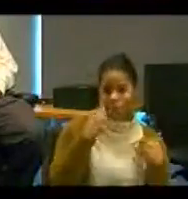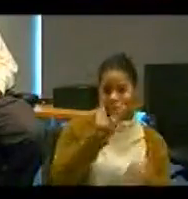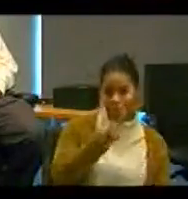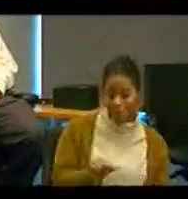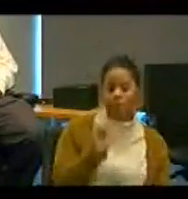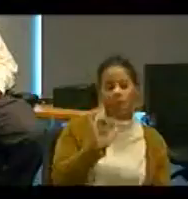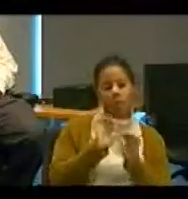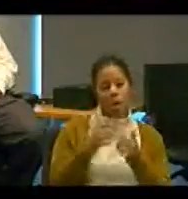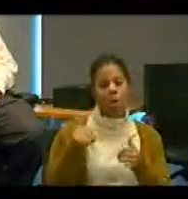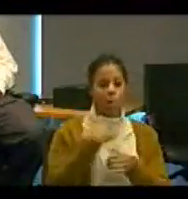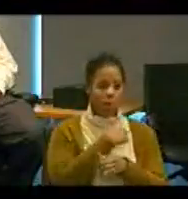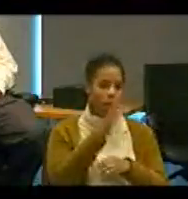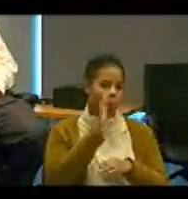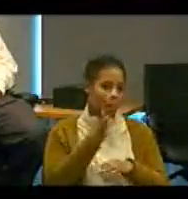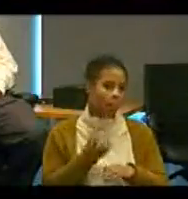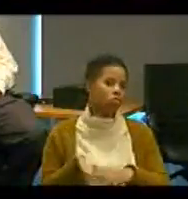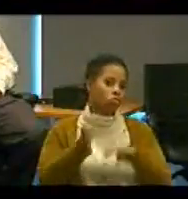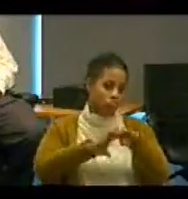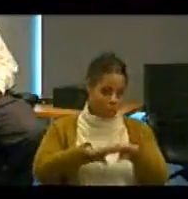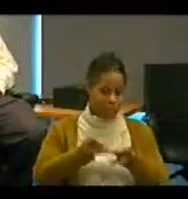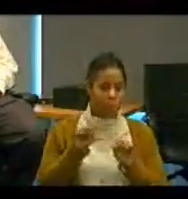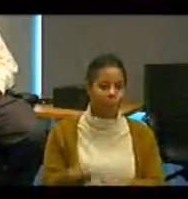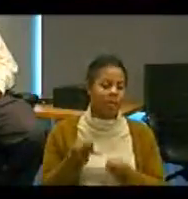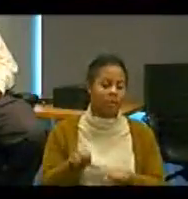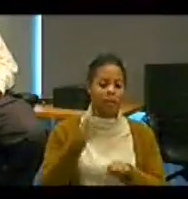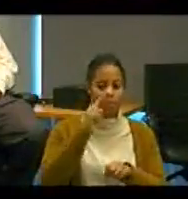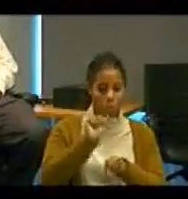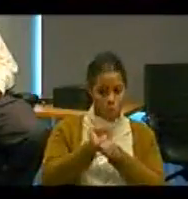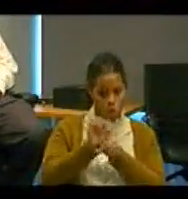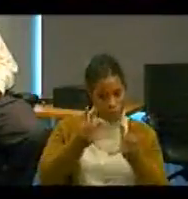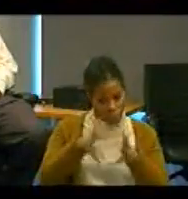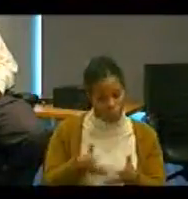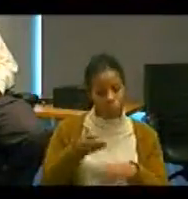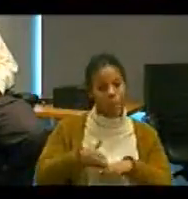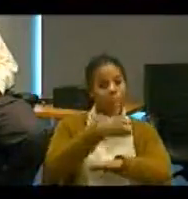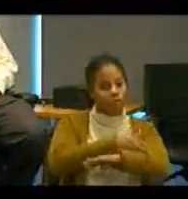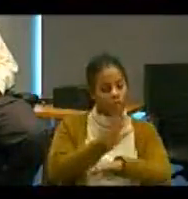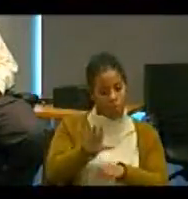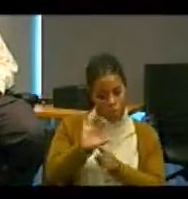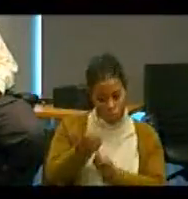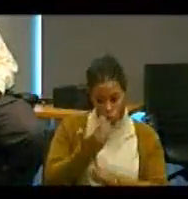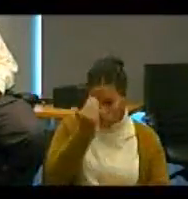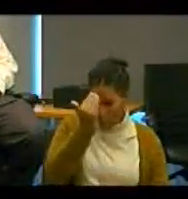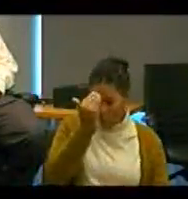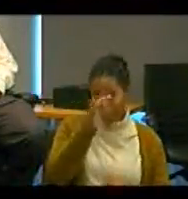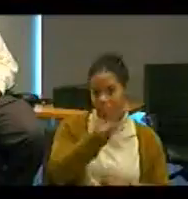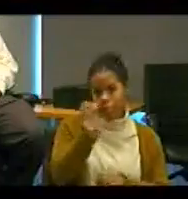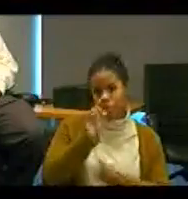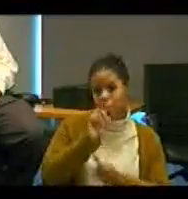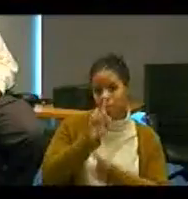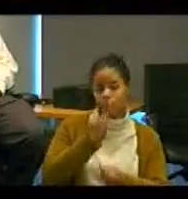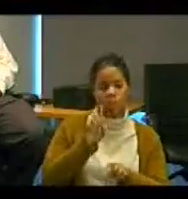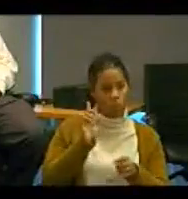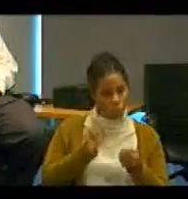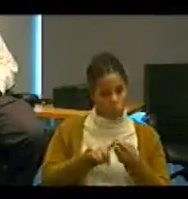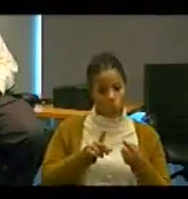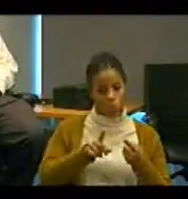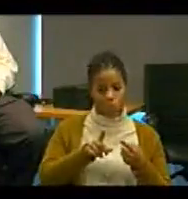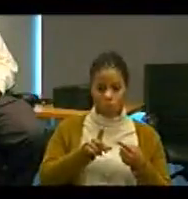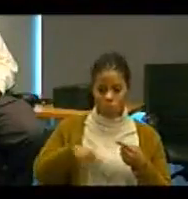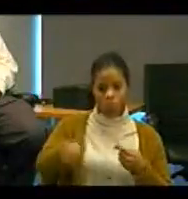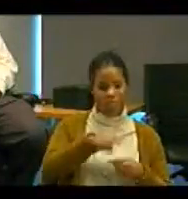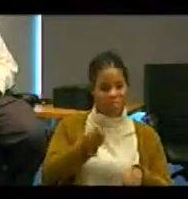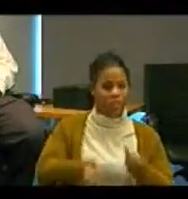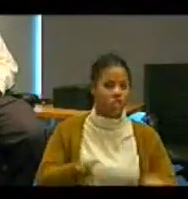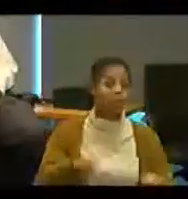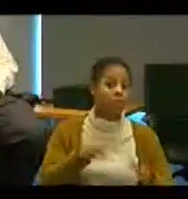increase the capacity of our educator workforce to improve its cultural awareness and responsiveness to the diversity of our nation's students. While I believe